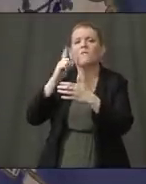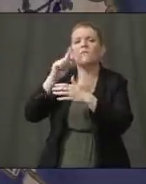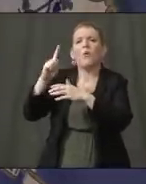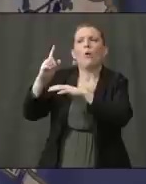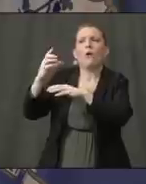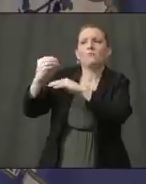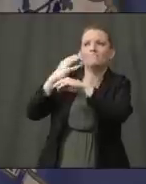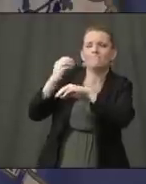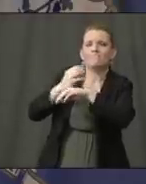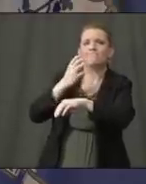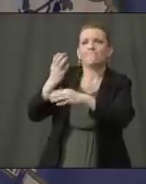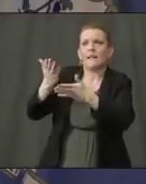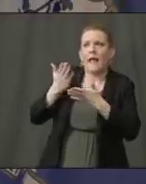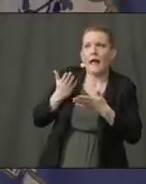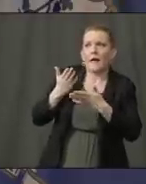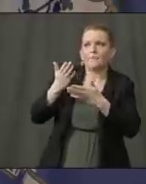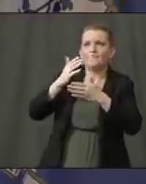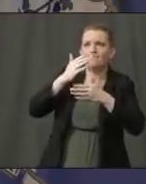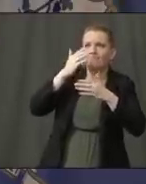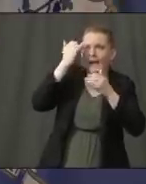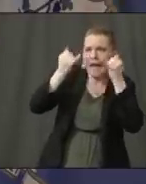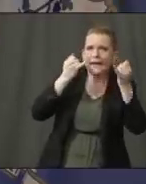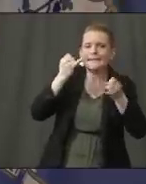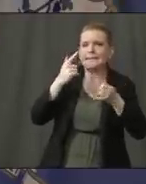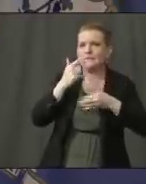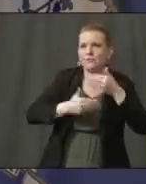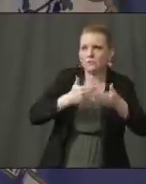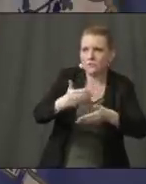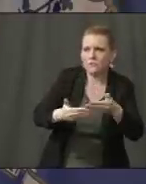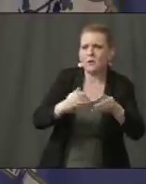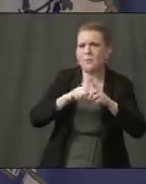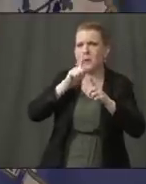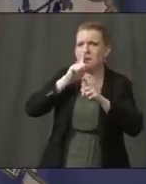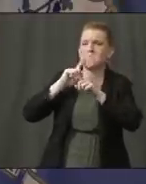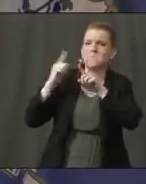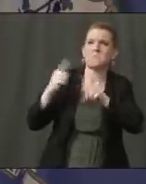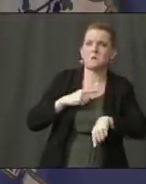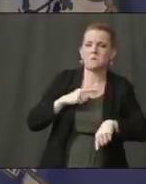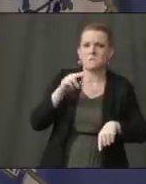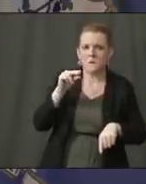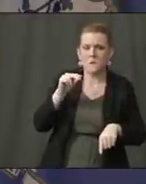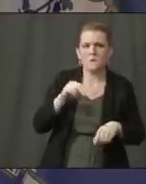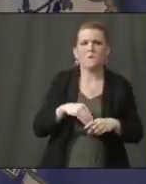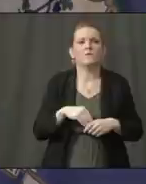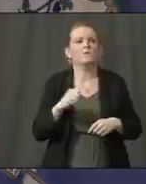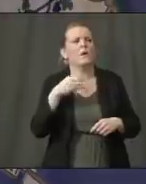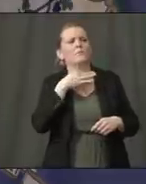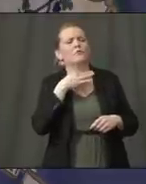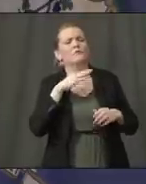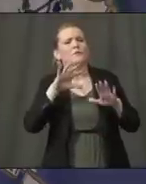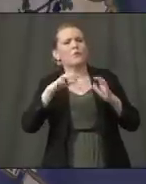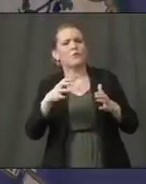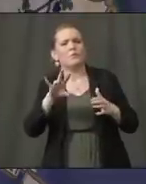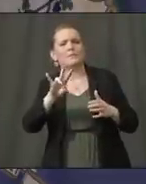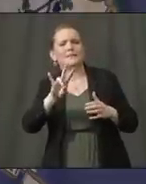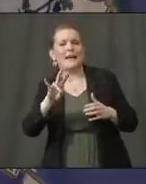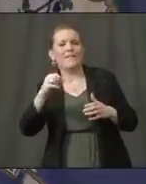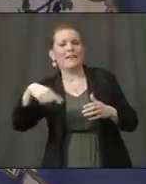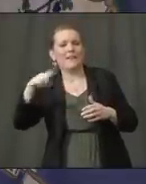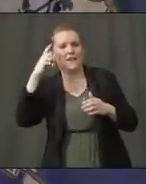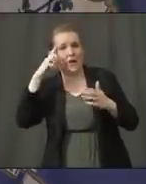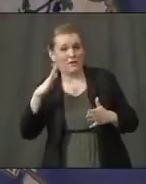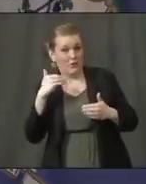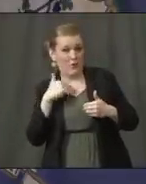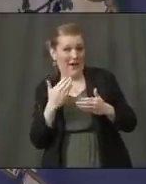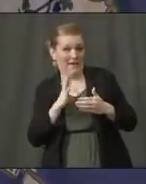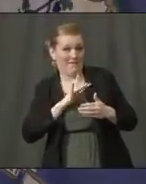do. Does the group of 7 have a better name than the group of 7 yet? That's we'll take ideas. Send me